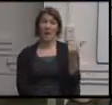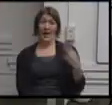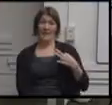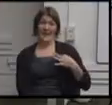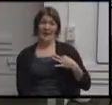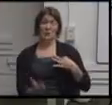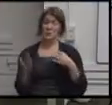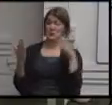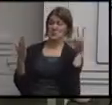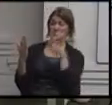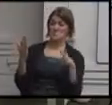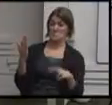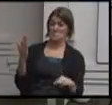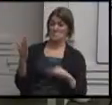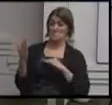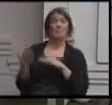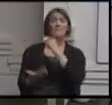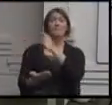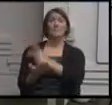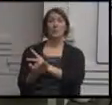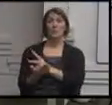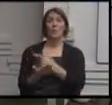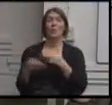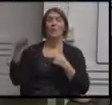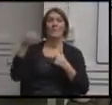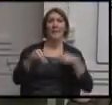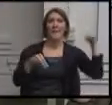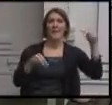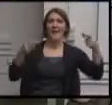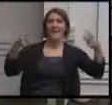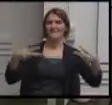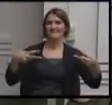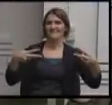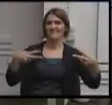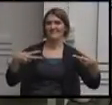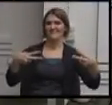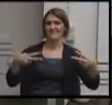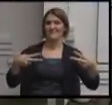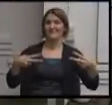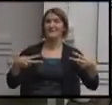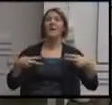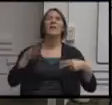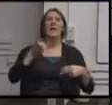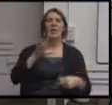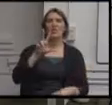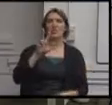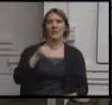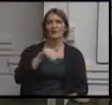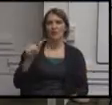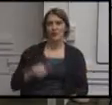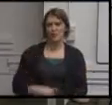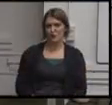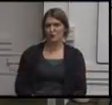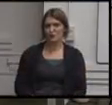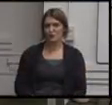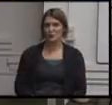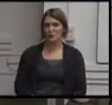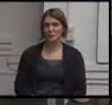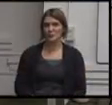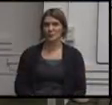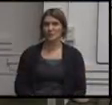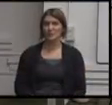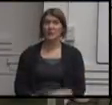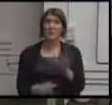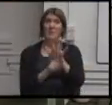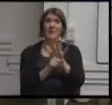and if it's able to be, we will approve it, and we will cost share it with them. And we're asking to fund that at $3,000 for this year. It